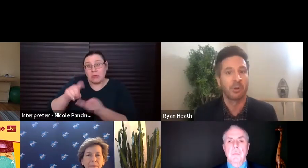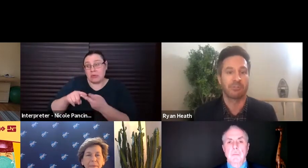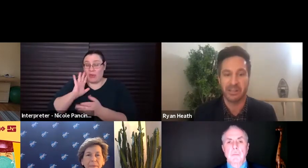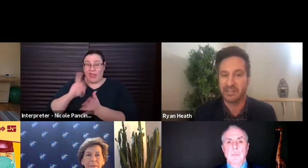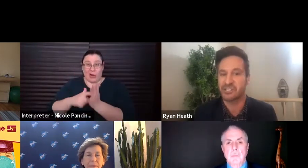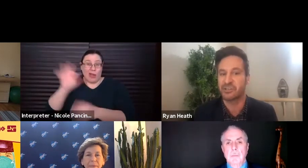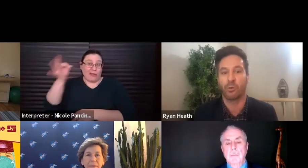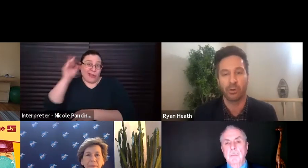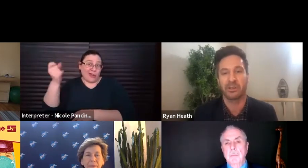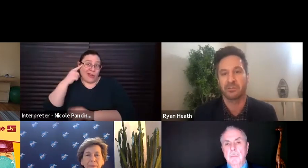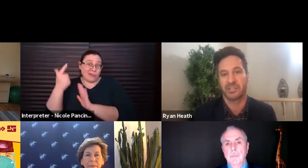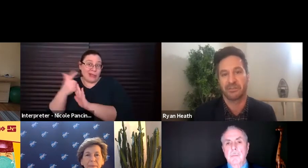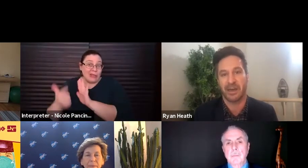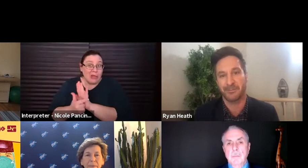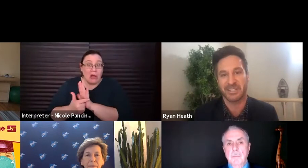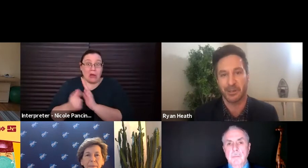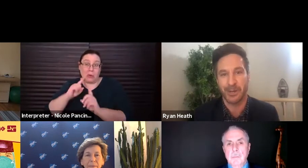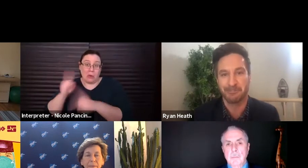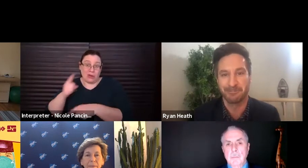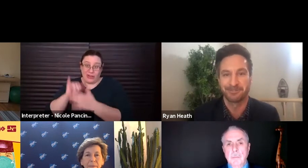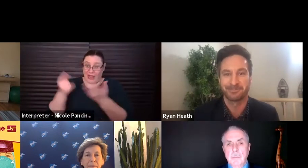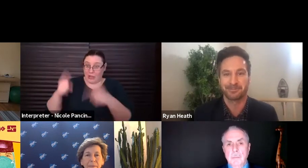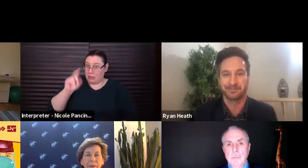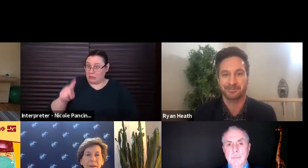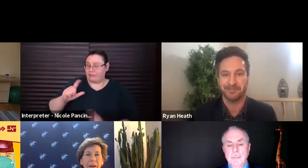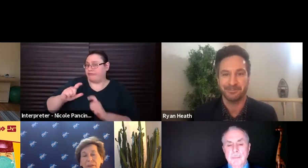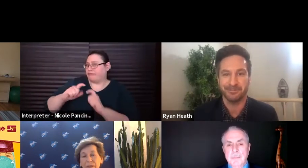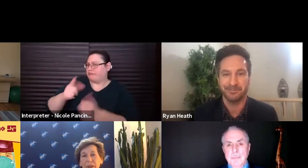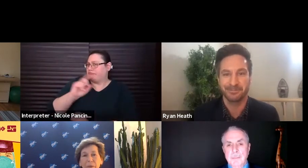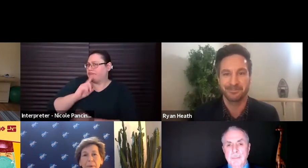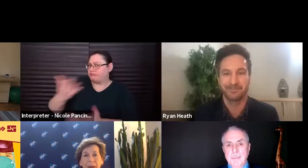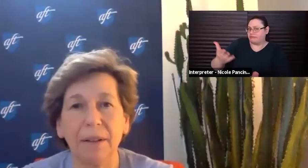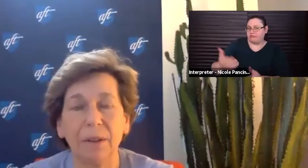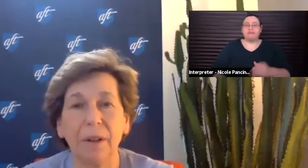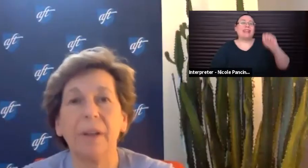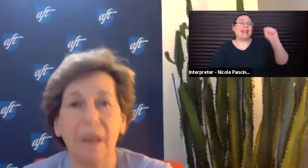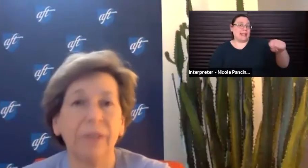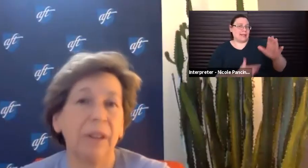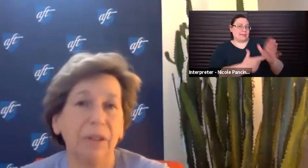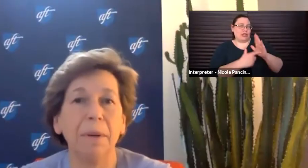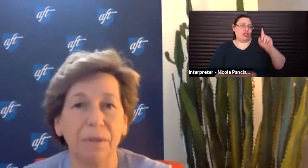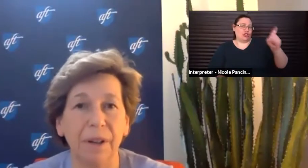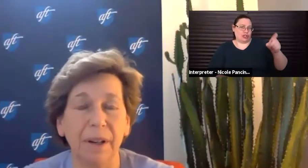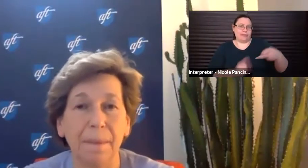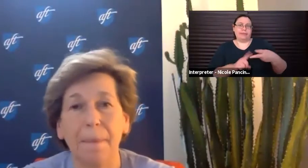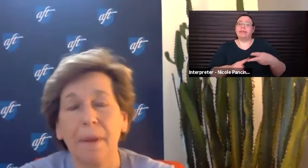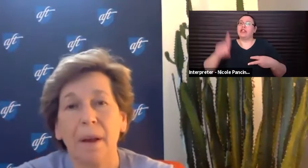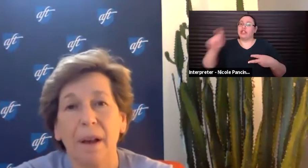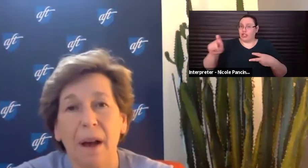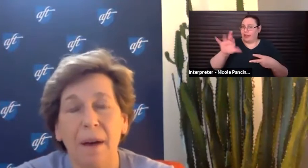government regulation or order to achieve that? Take it away. Yes, they should be mandatory. Yes, they should be free.